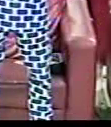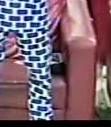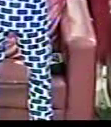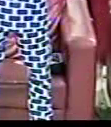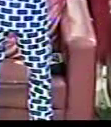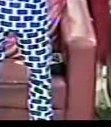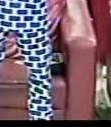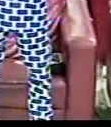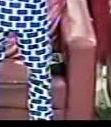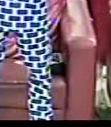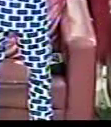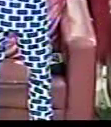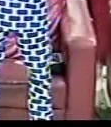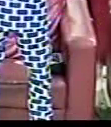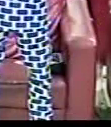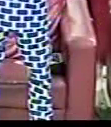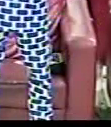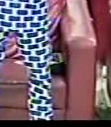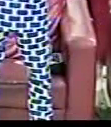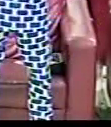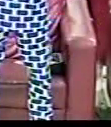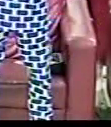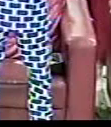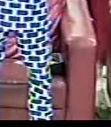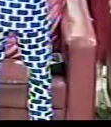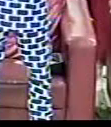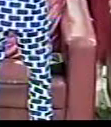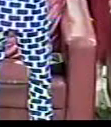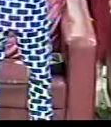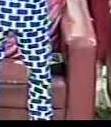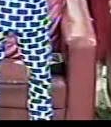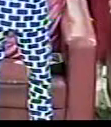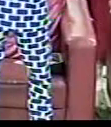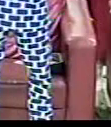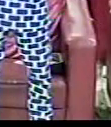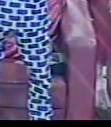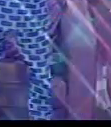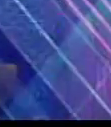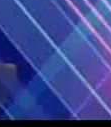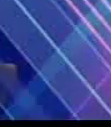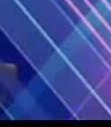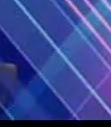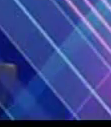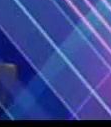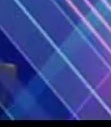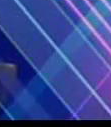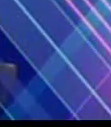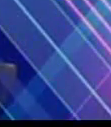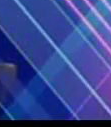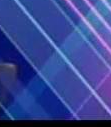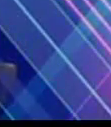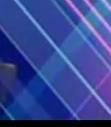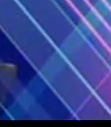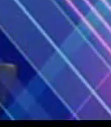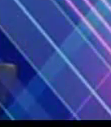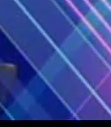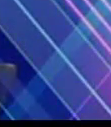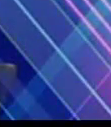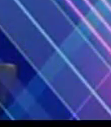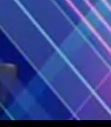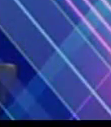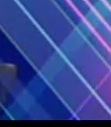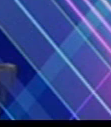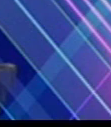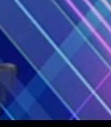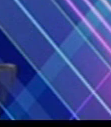by his mercy, by his grace, he will enable us to live our lives. There is nothing our life is going